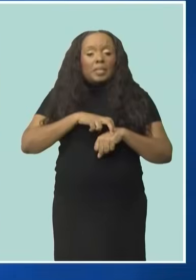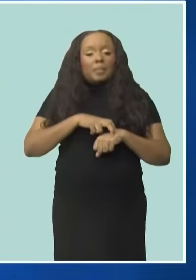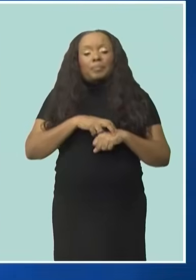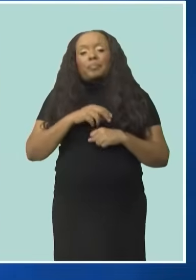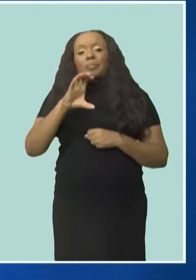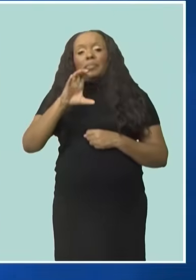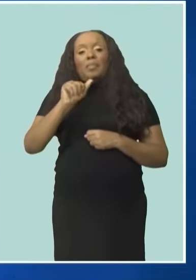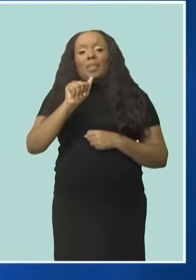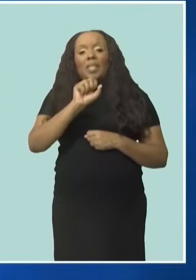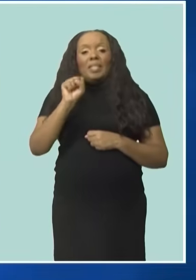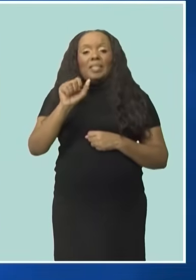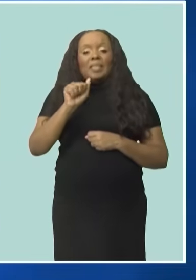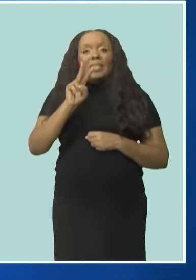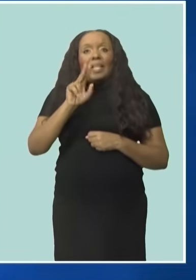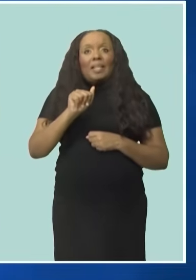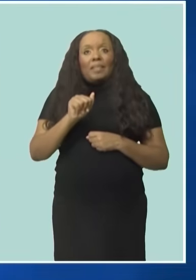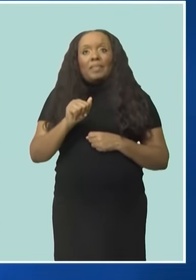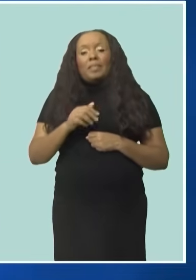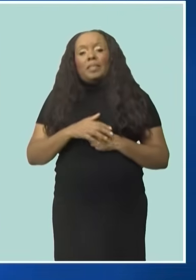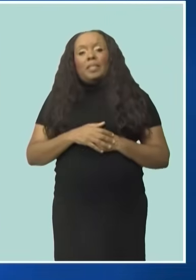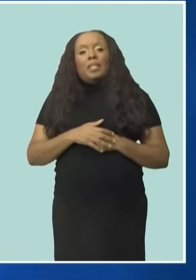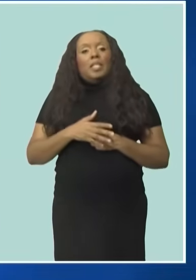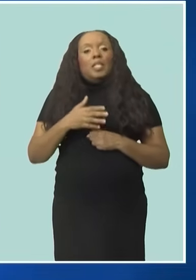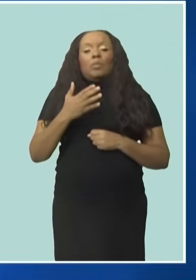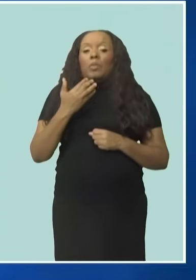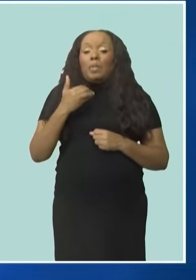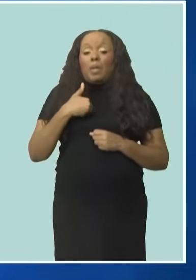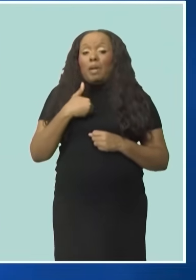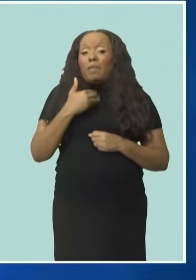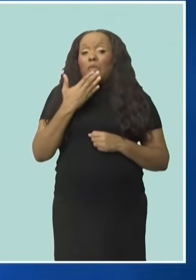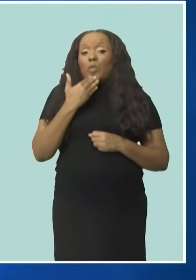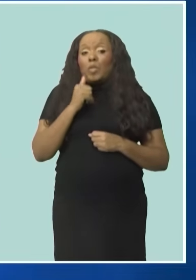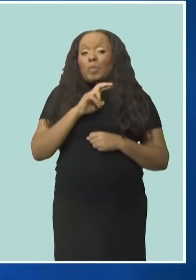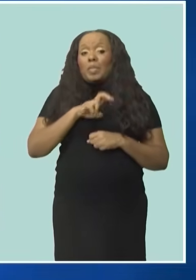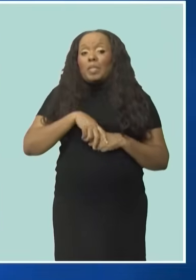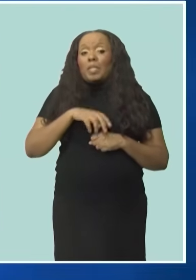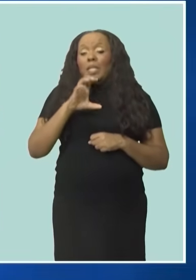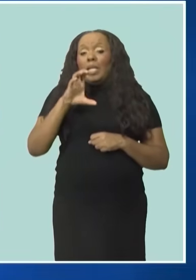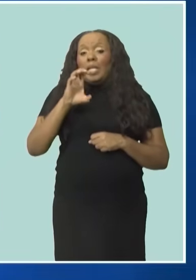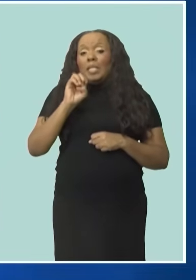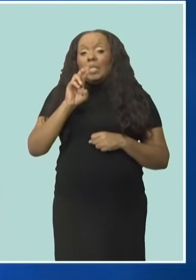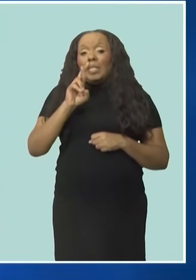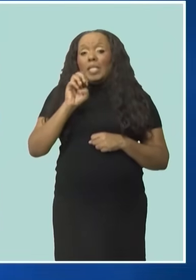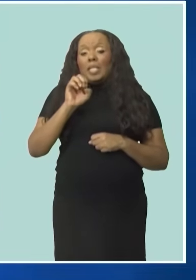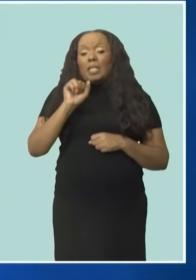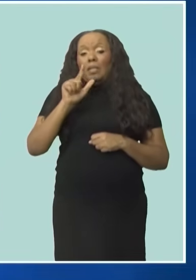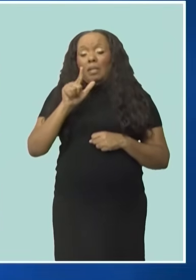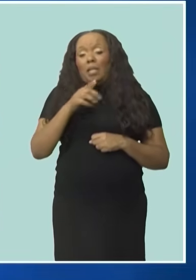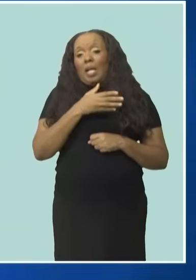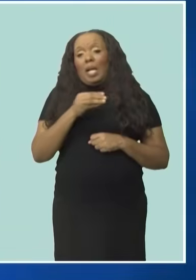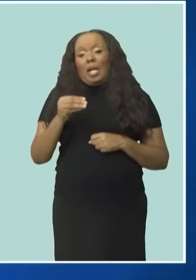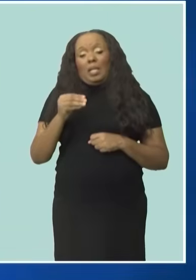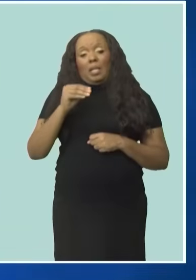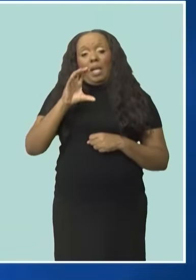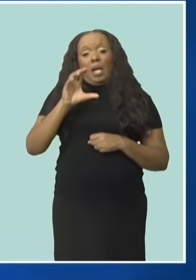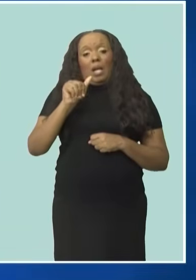cassava flowers, sweet potato cereal and sorbets, and cassava-based snacks. 2,